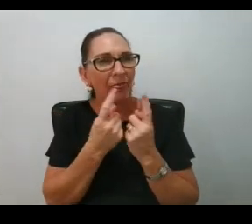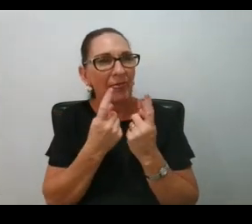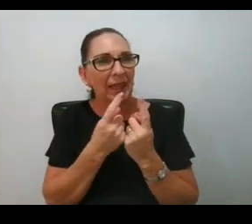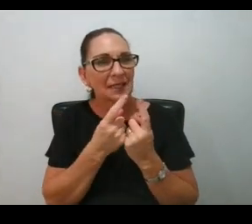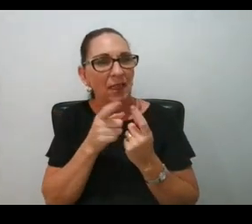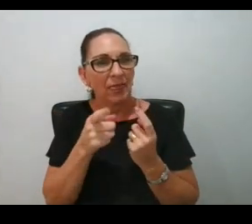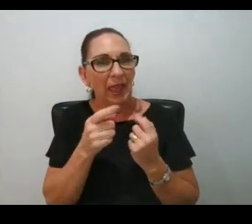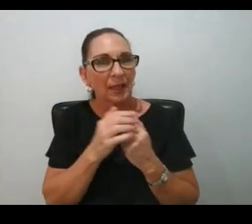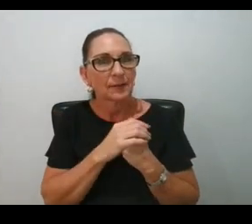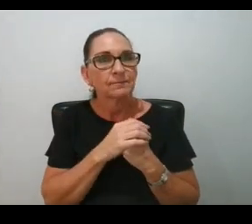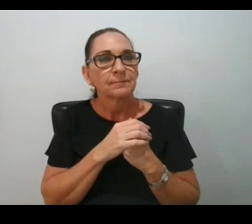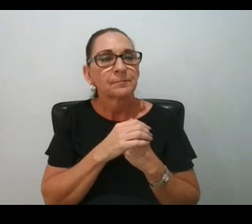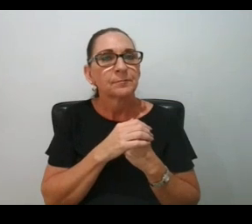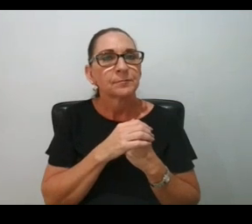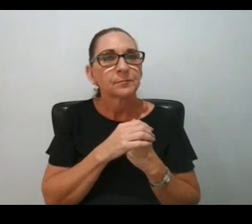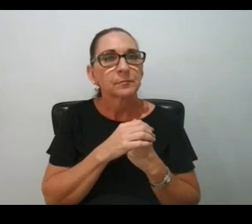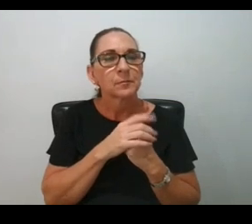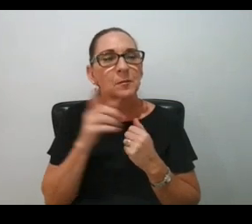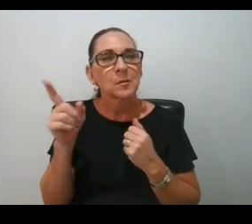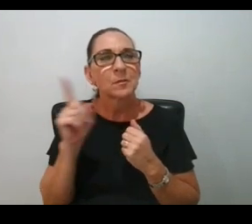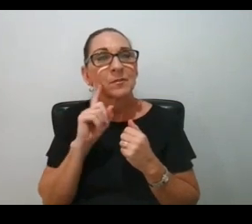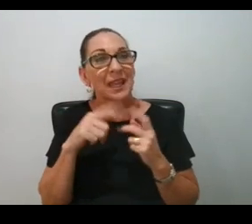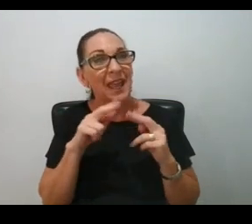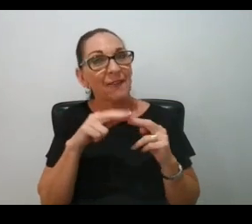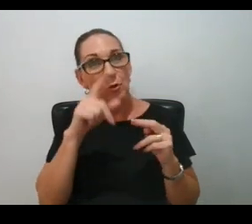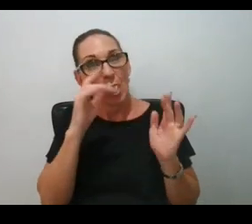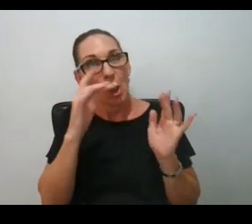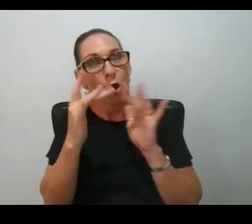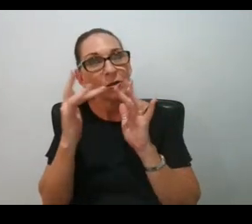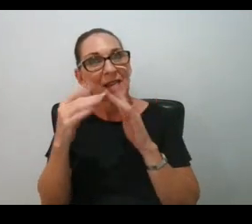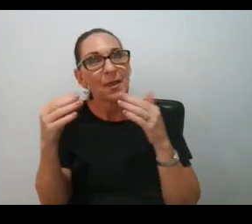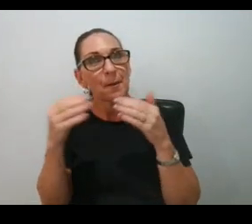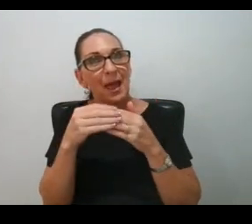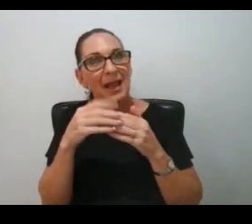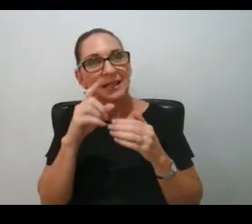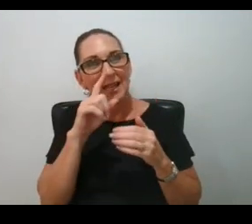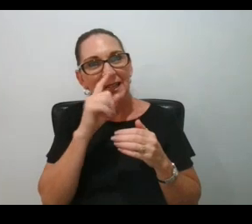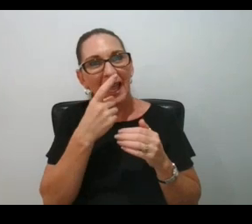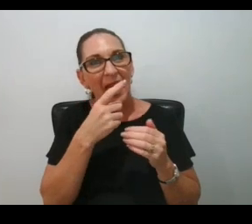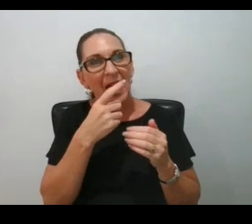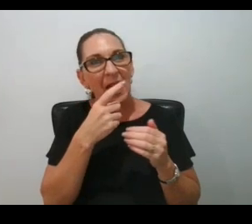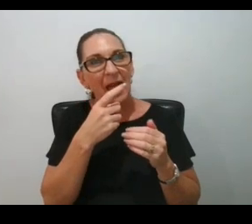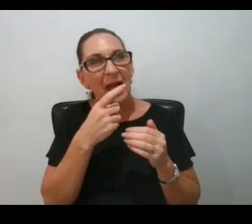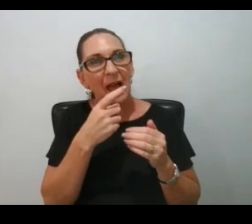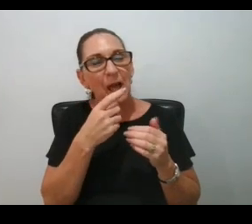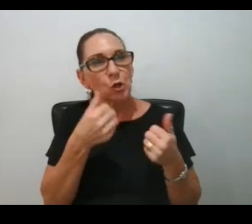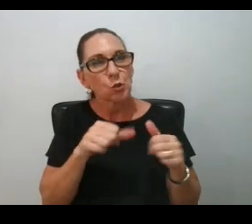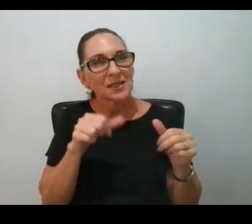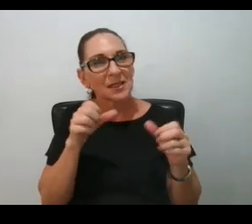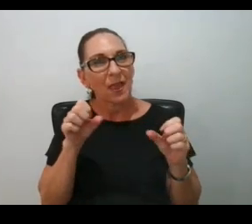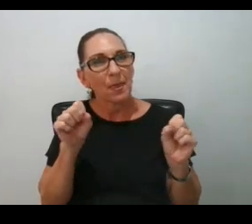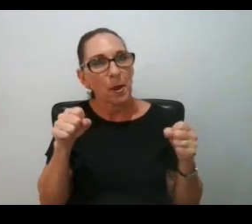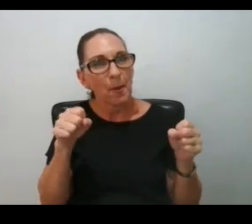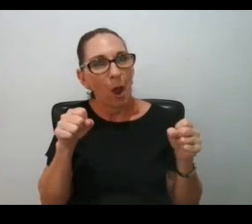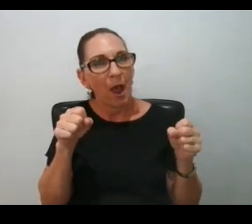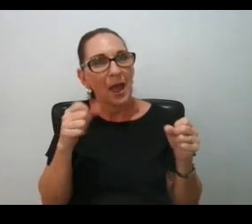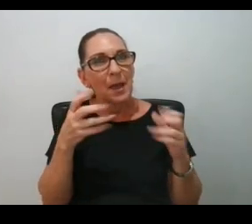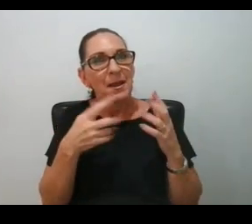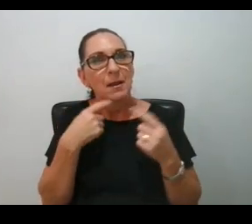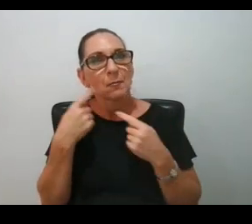or question. Yeah, so they said you can contact the bank to advise she's not getting use of the bike and explain of the DV, so they treat